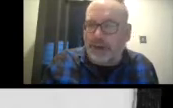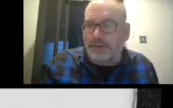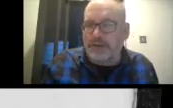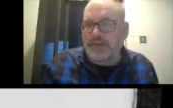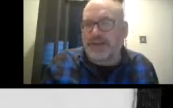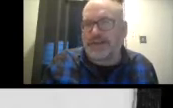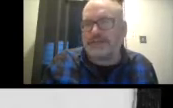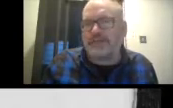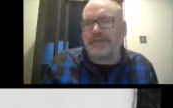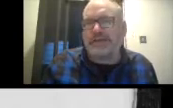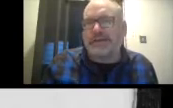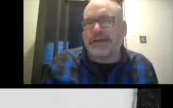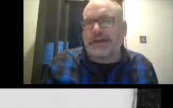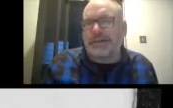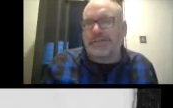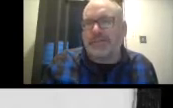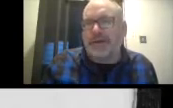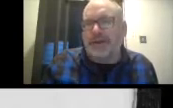and un-Irish and